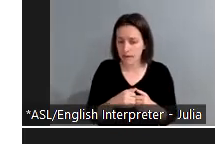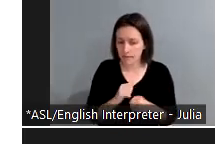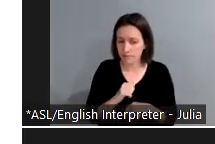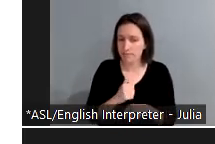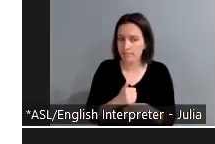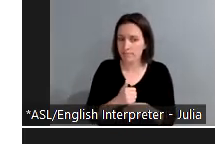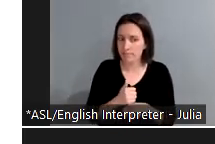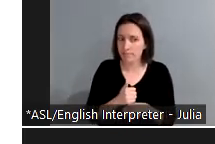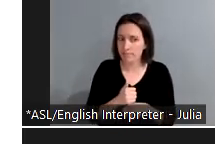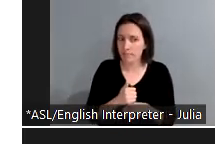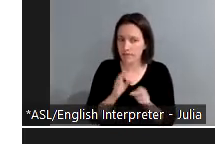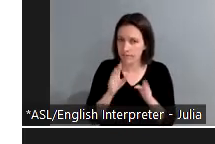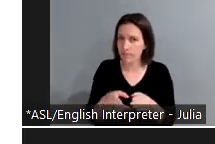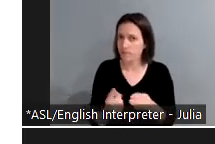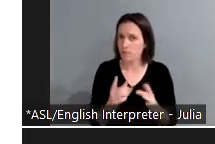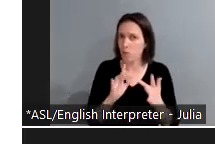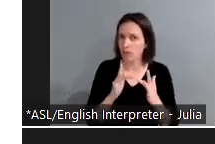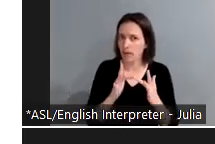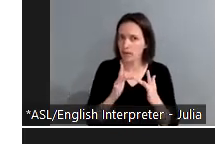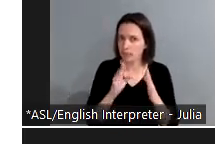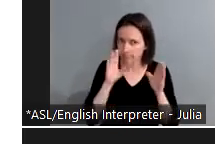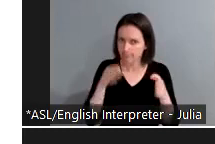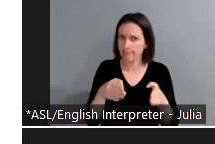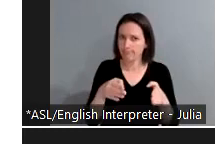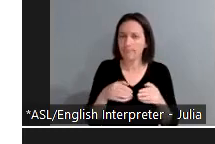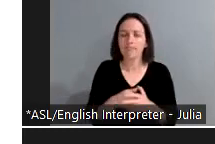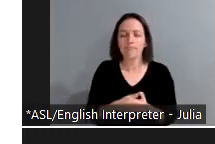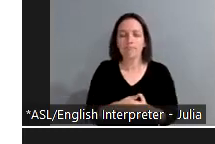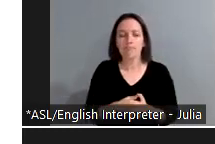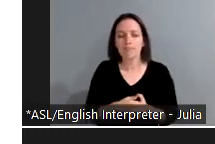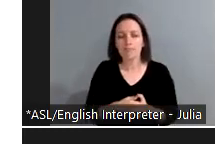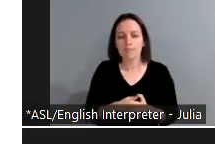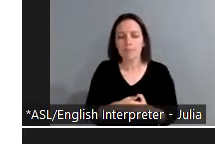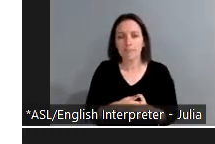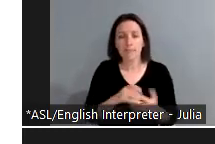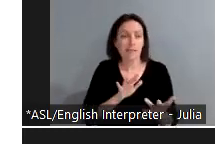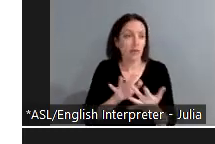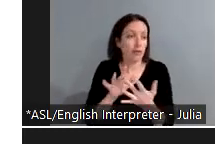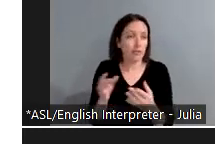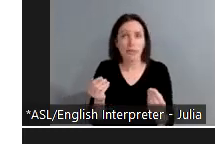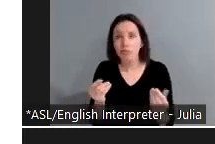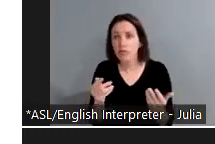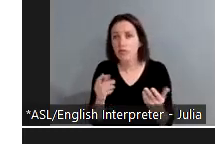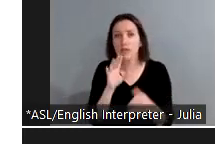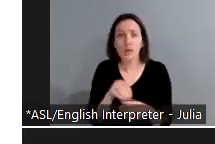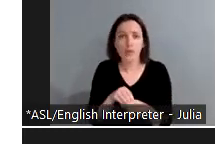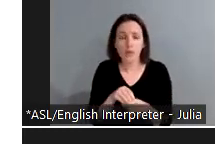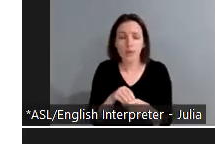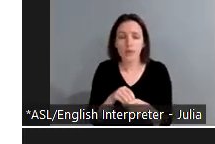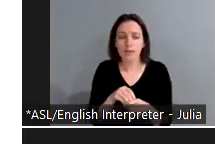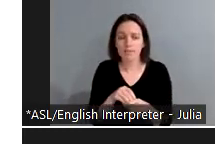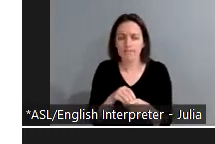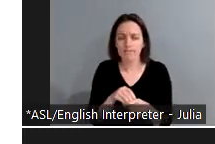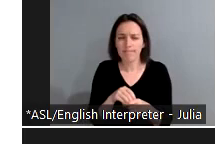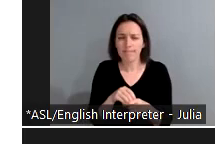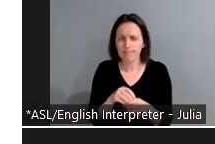webpage. We're also working on developing outreach materials, including solidifying language for the